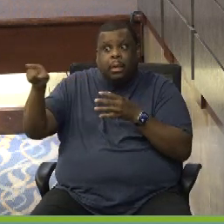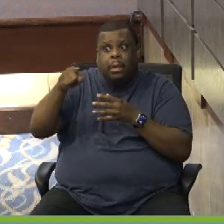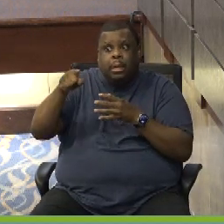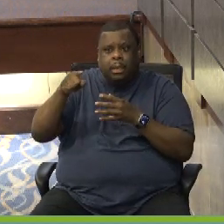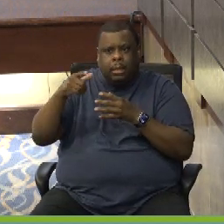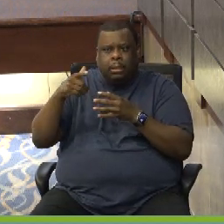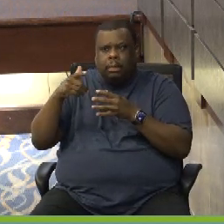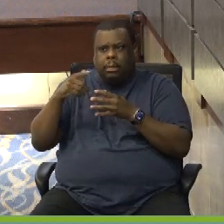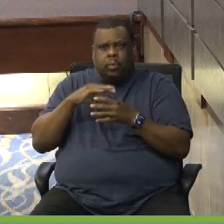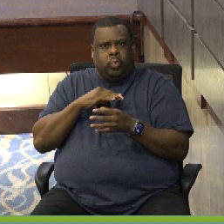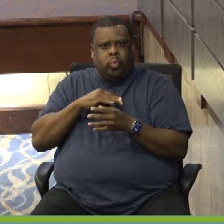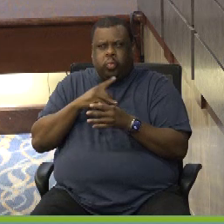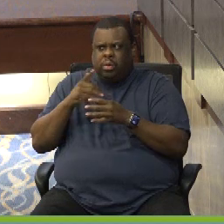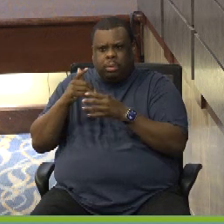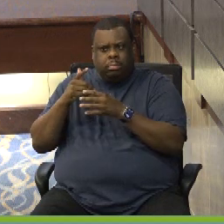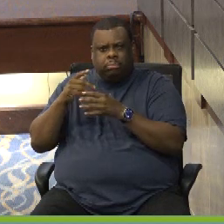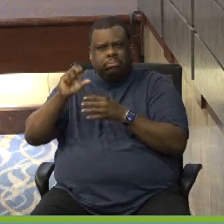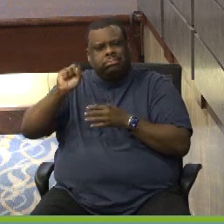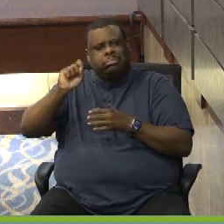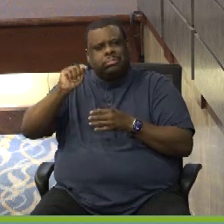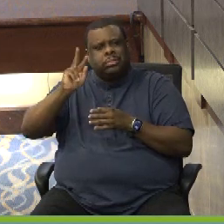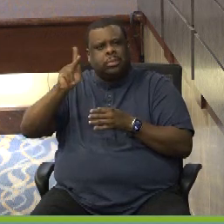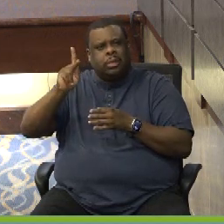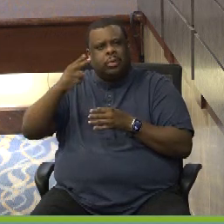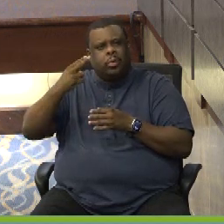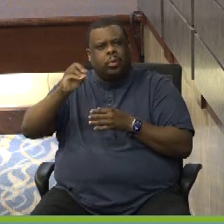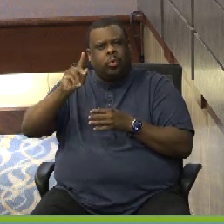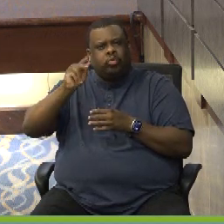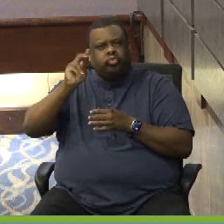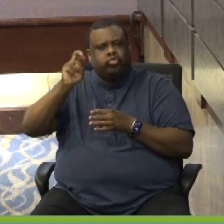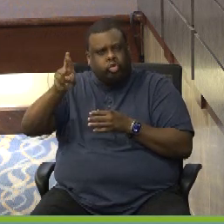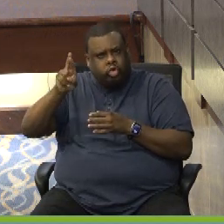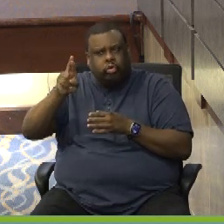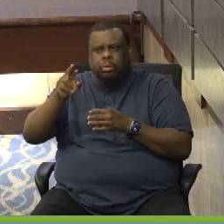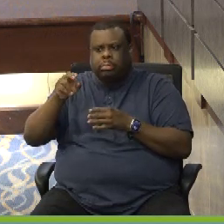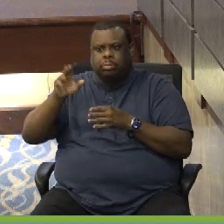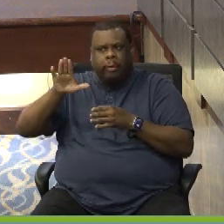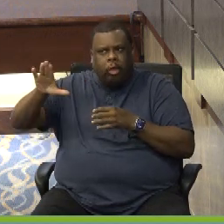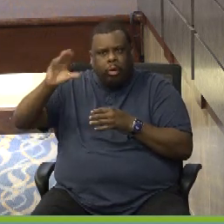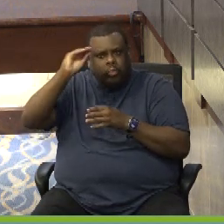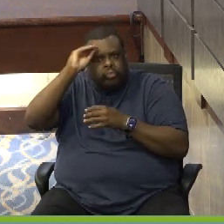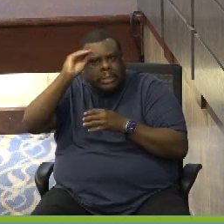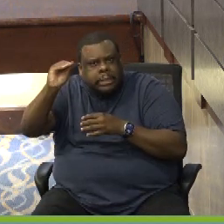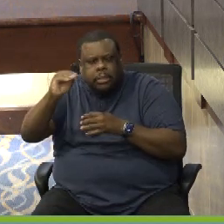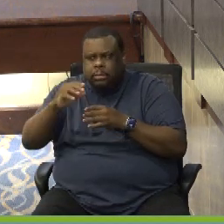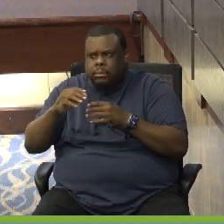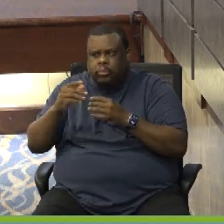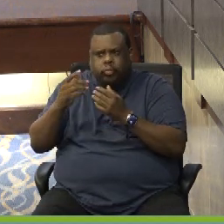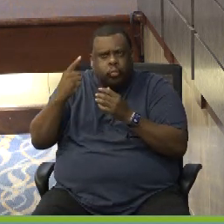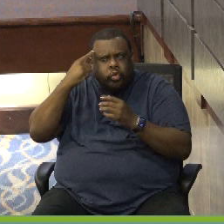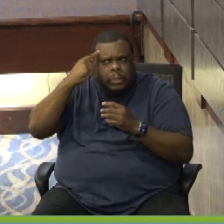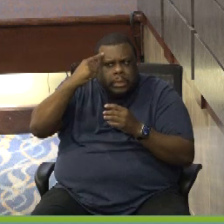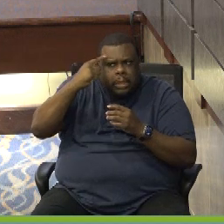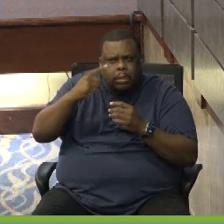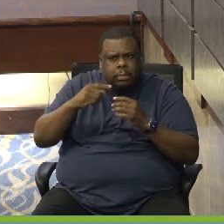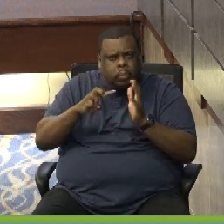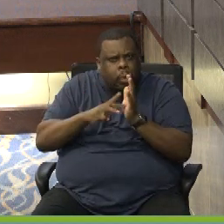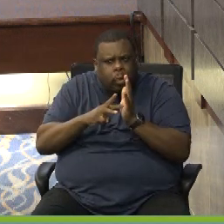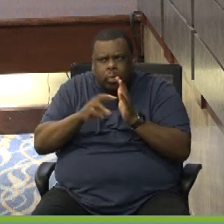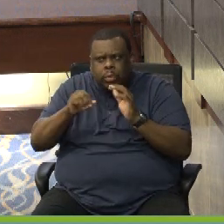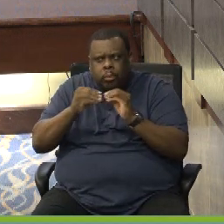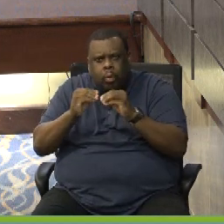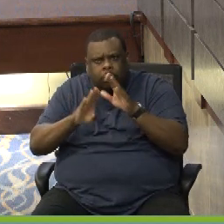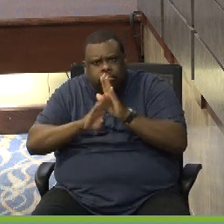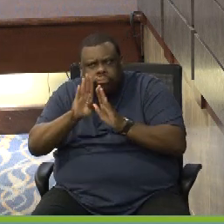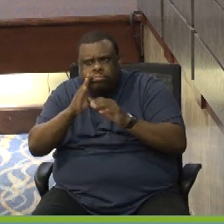coming out to really try to understand key stakeholders and their opinion about the current branding of the city and where you all wanted to go